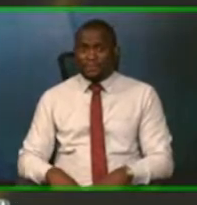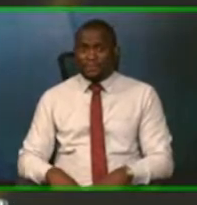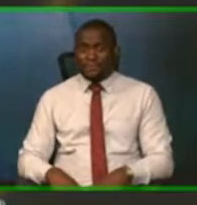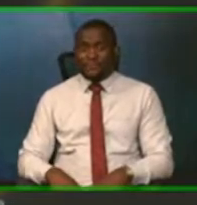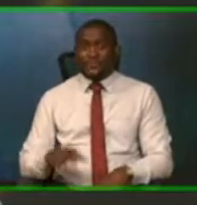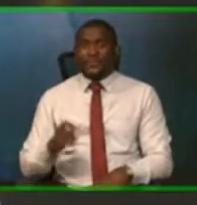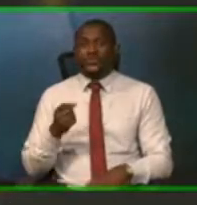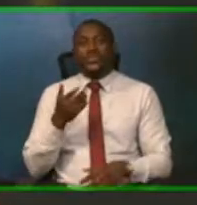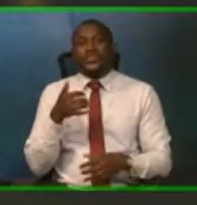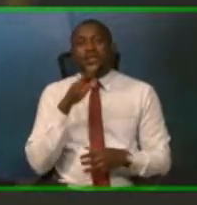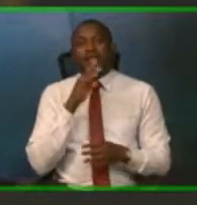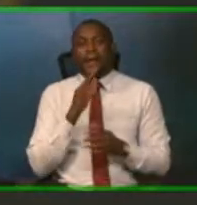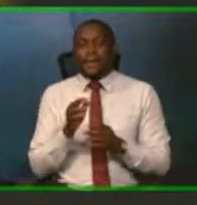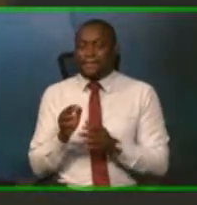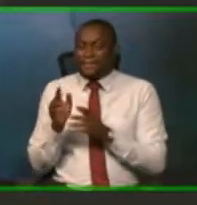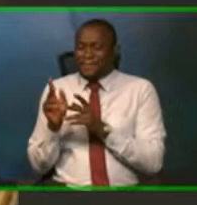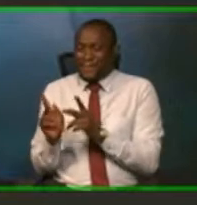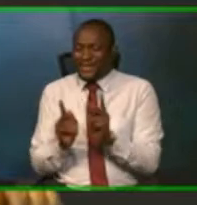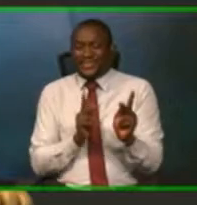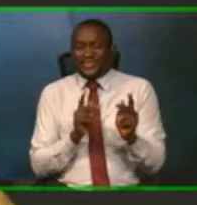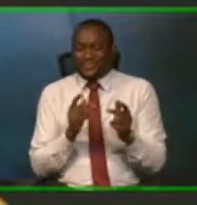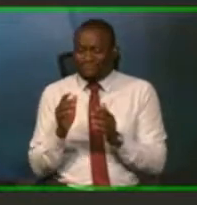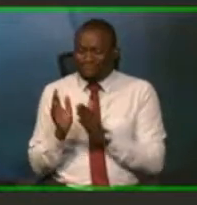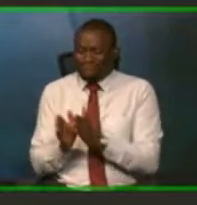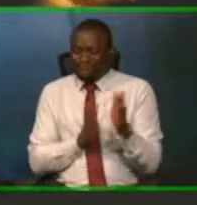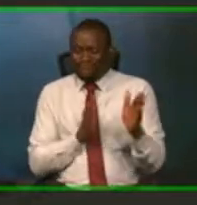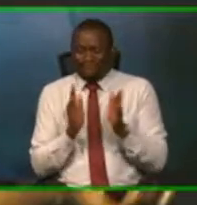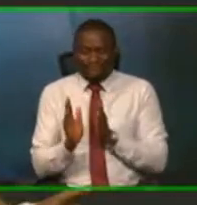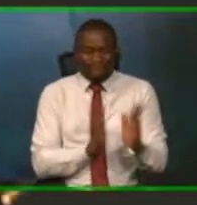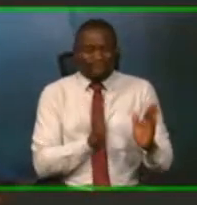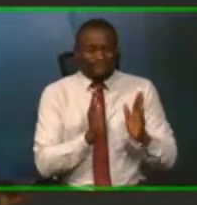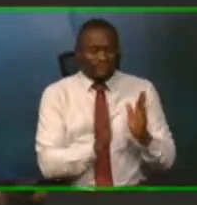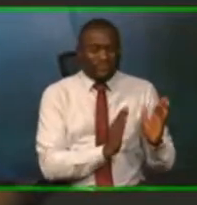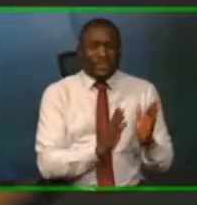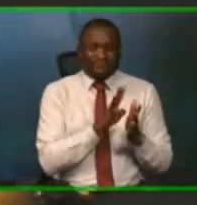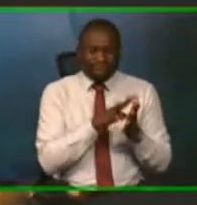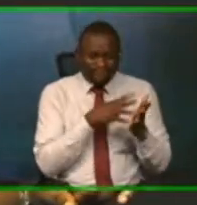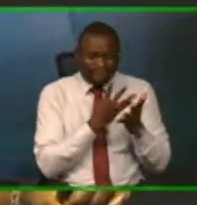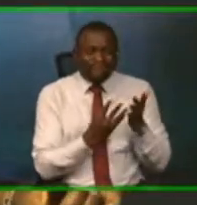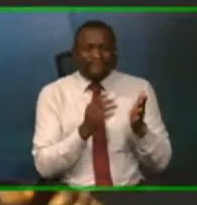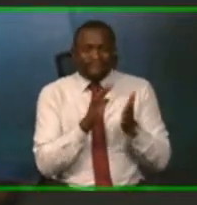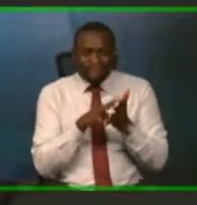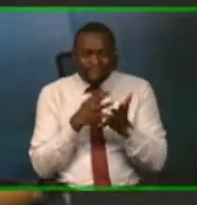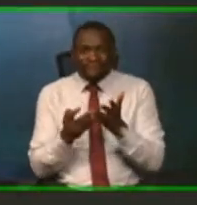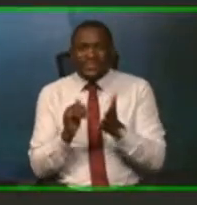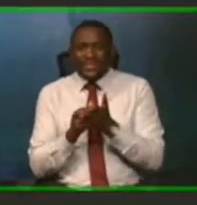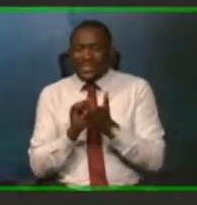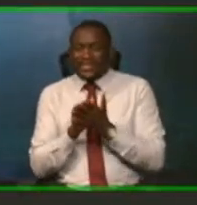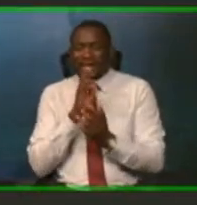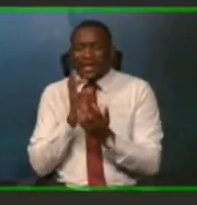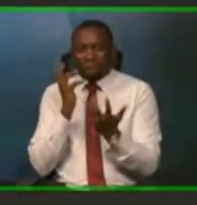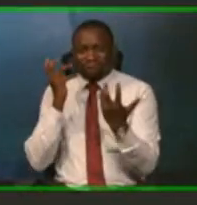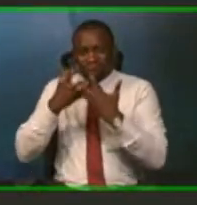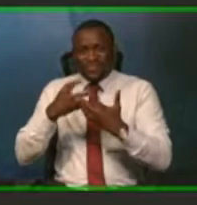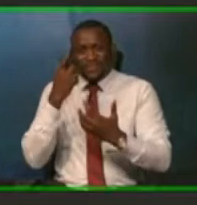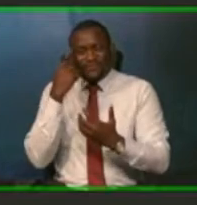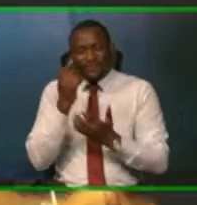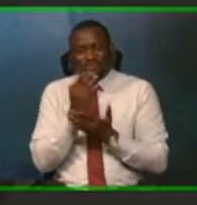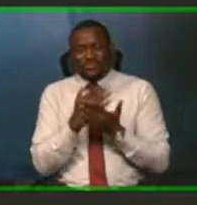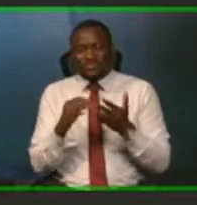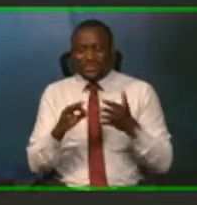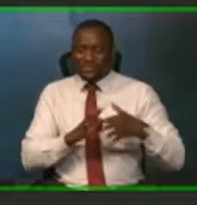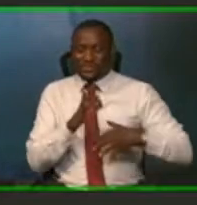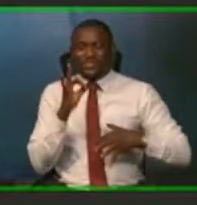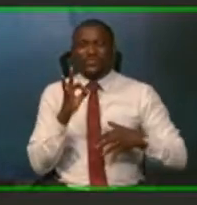So there are patterns that are allotted for certain spiritual occurrences. For instance, you